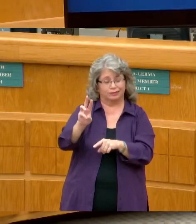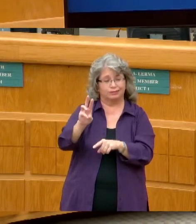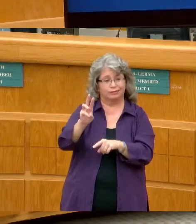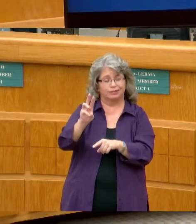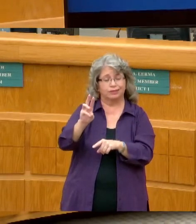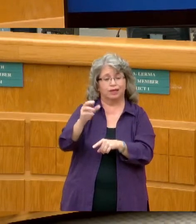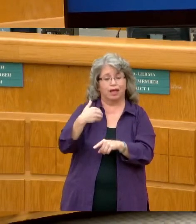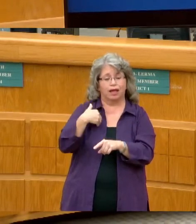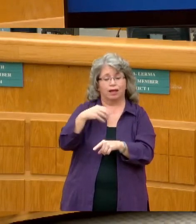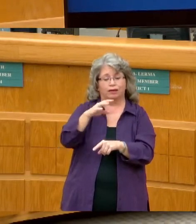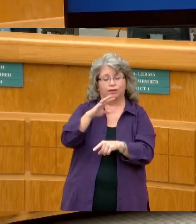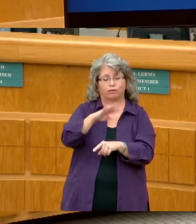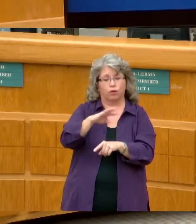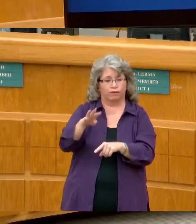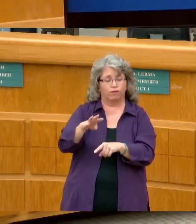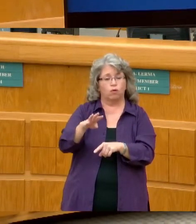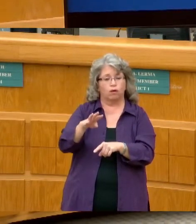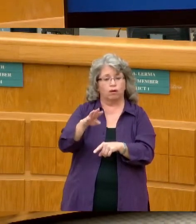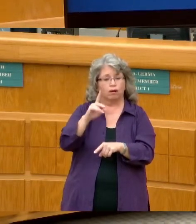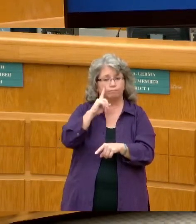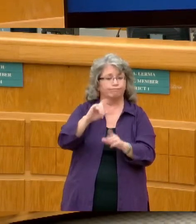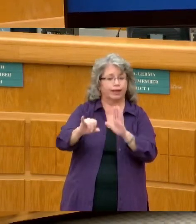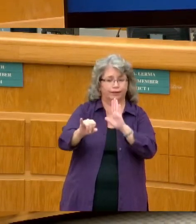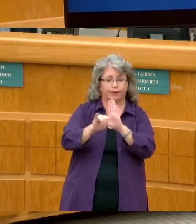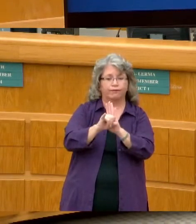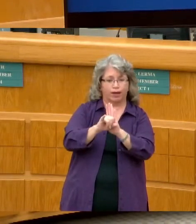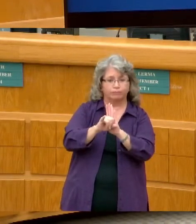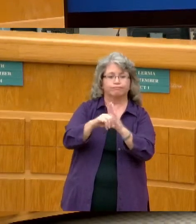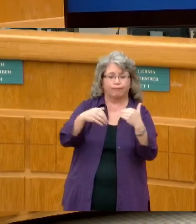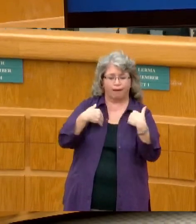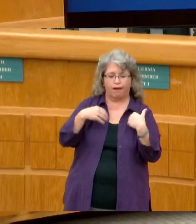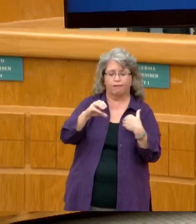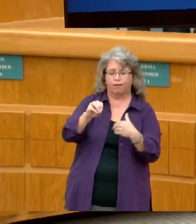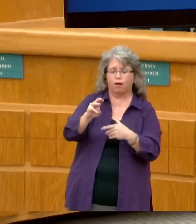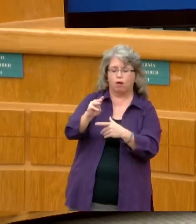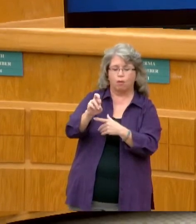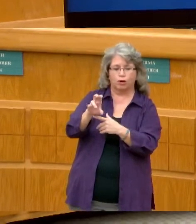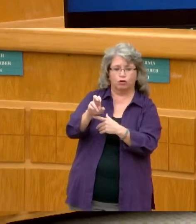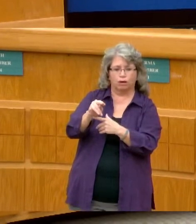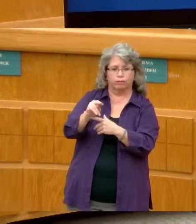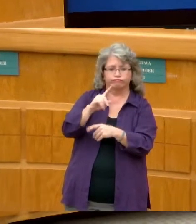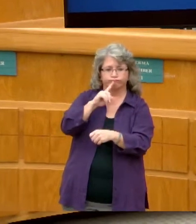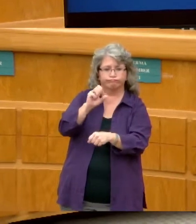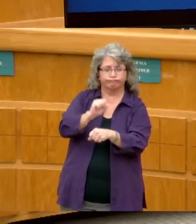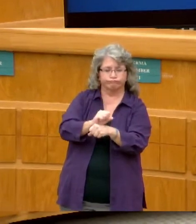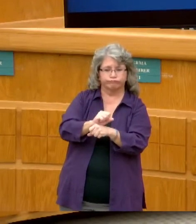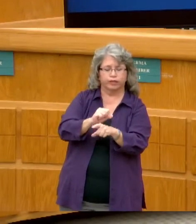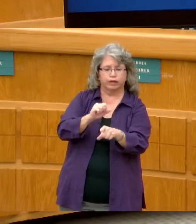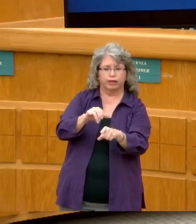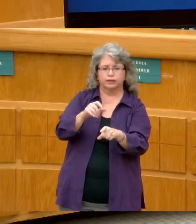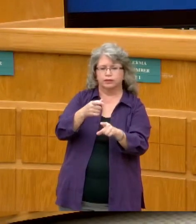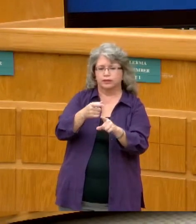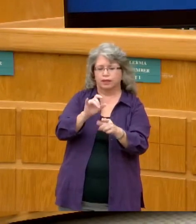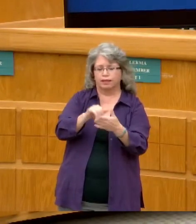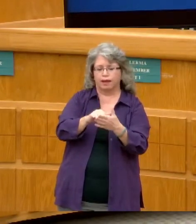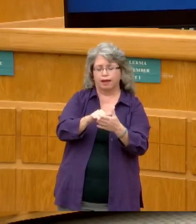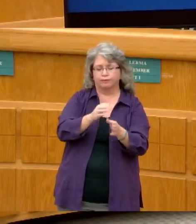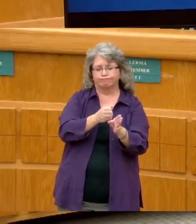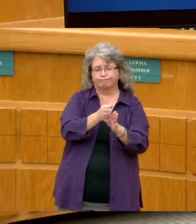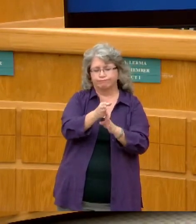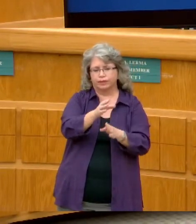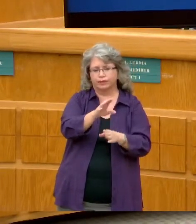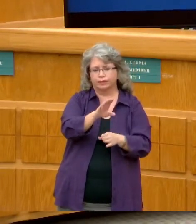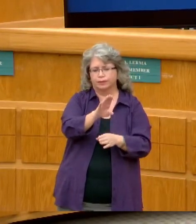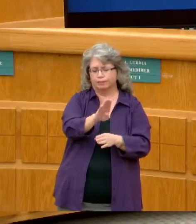44 identified Omicron variants in Nueces County, and they have all been of the sublineage BA1. The